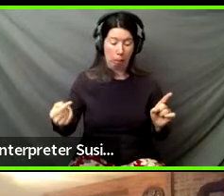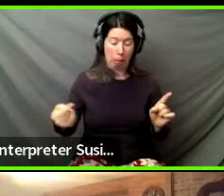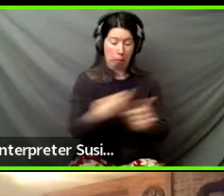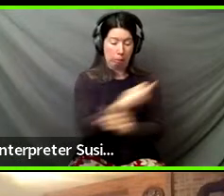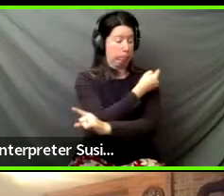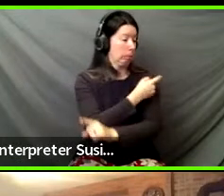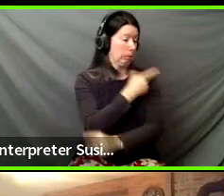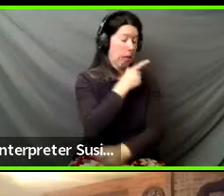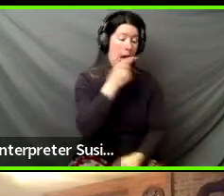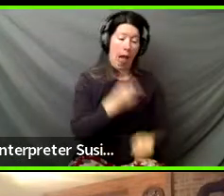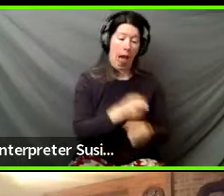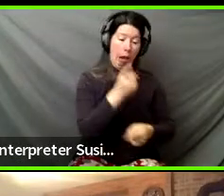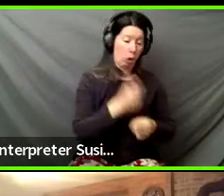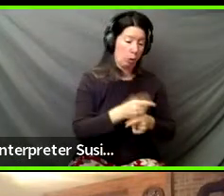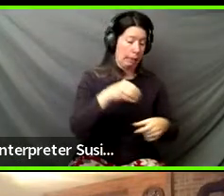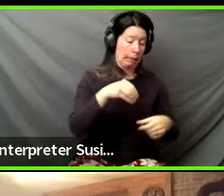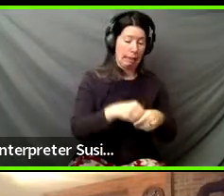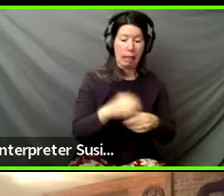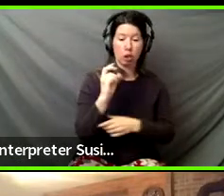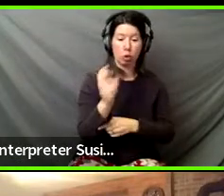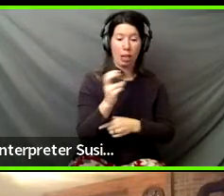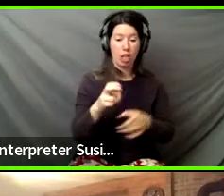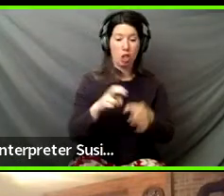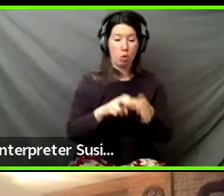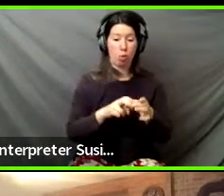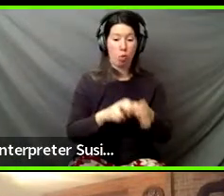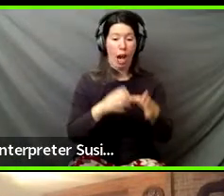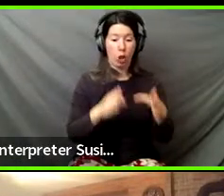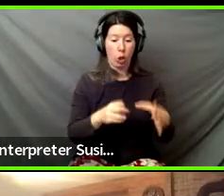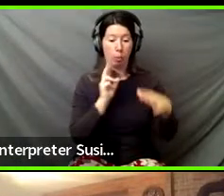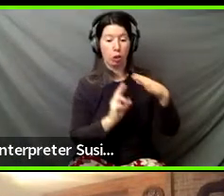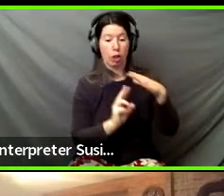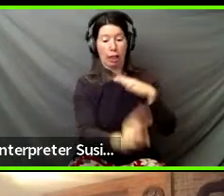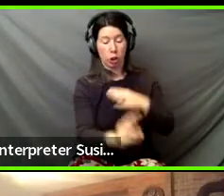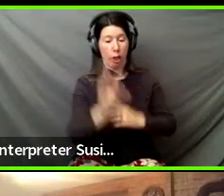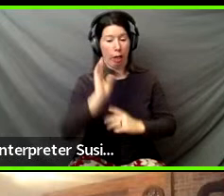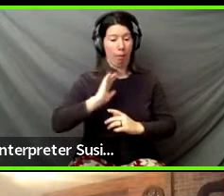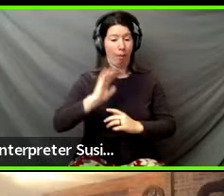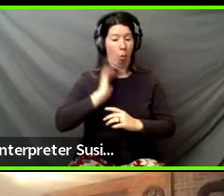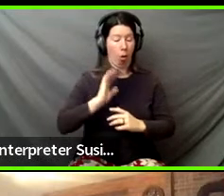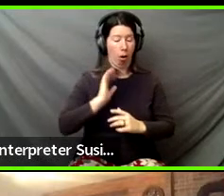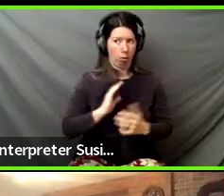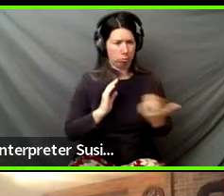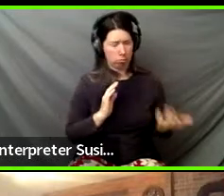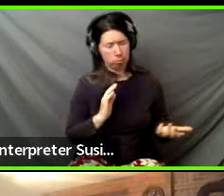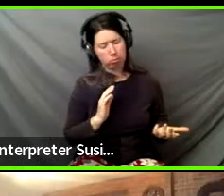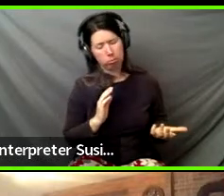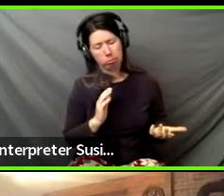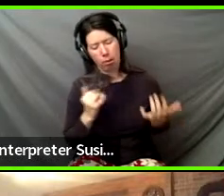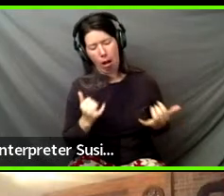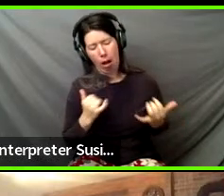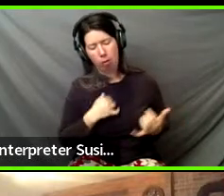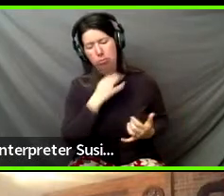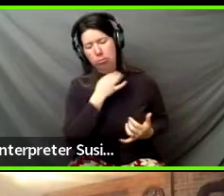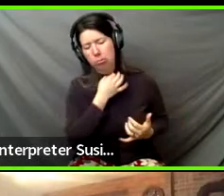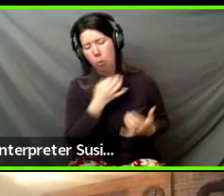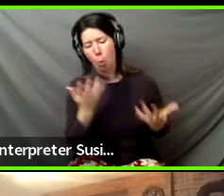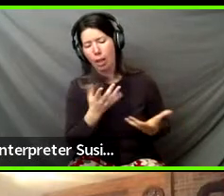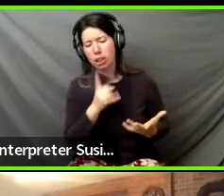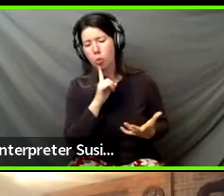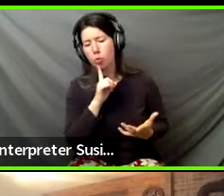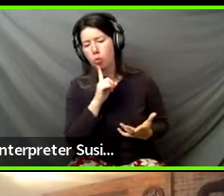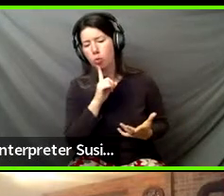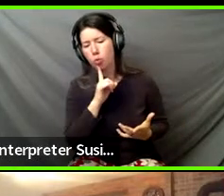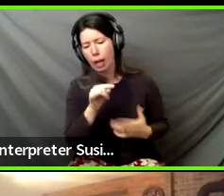in their transit ridership projections earlier, we need to know, one, what is a realistic